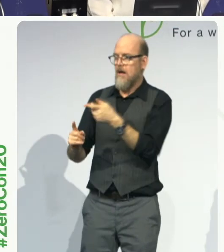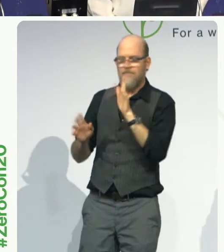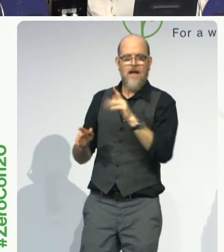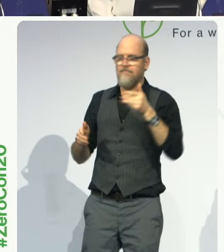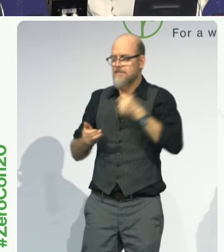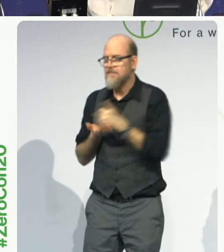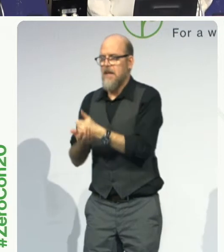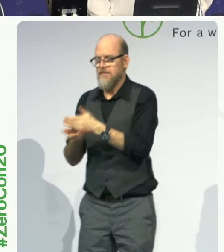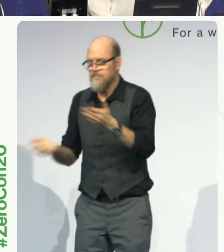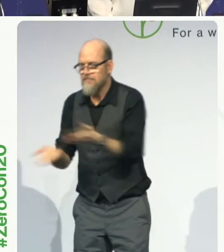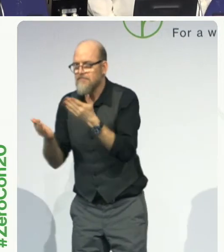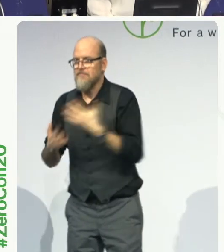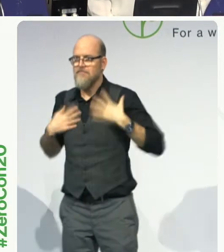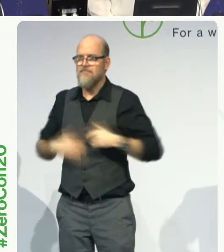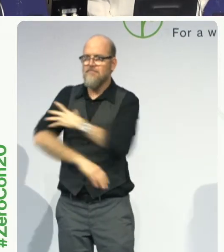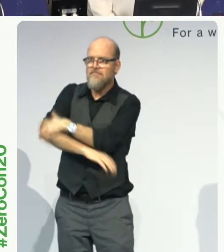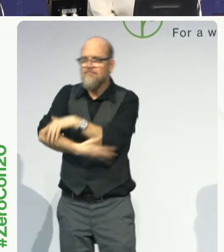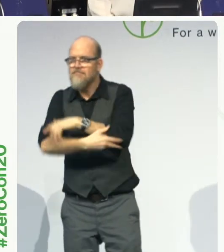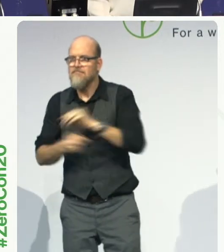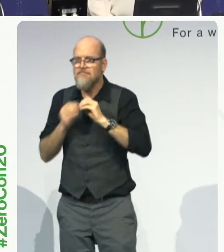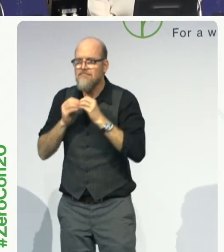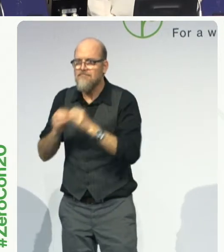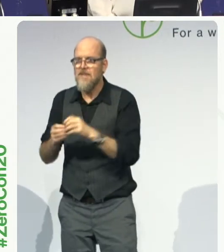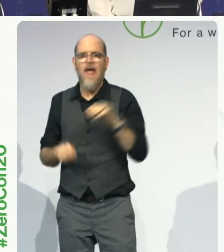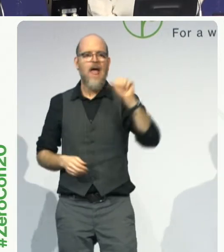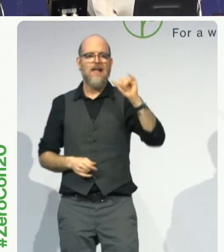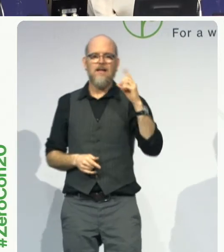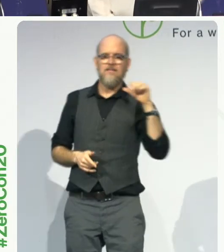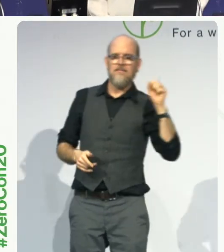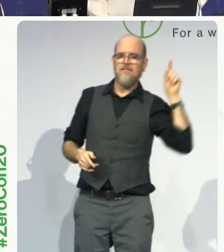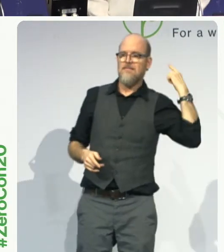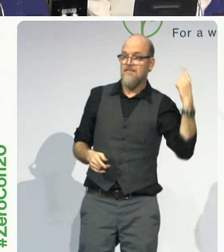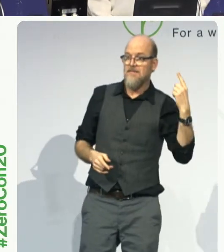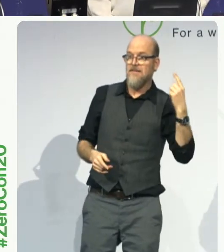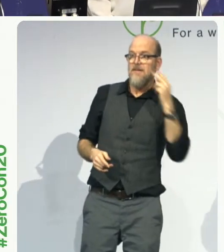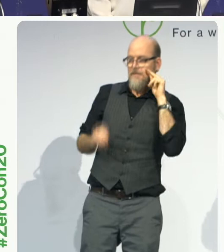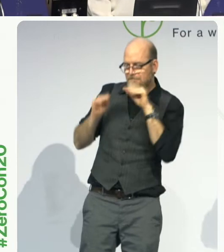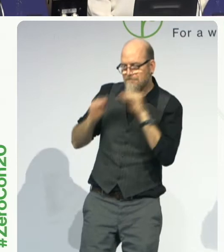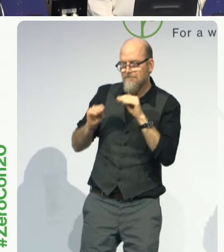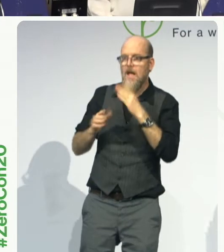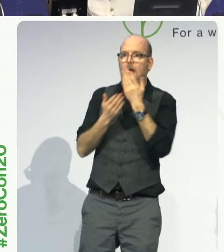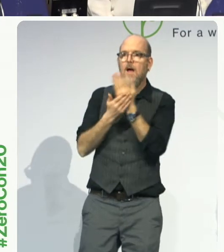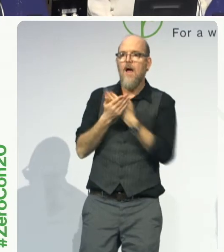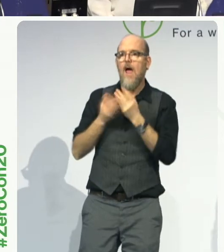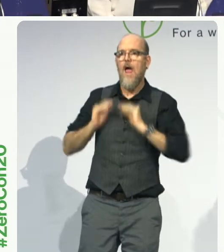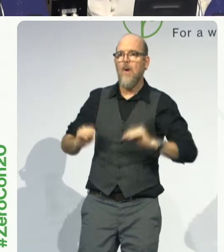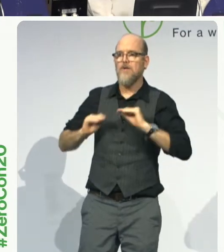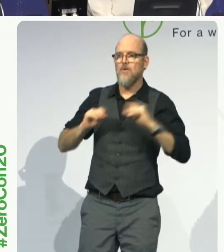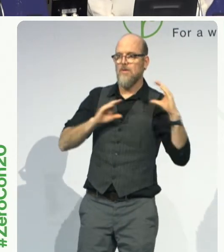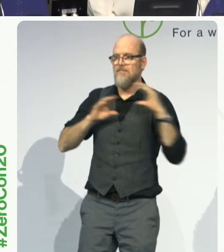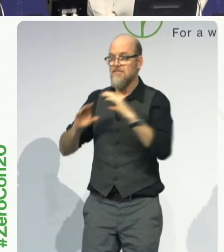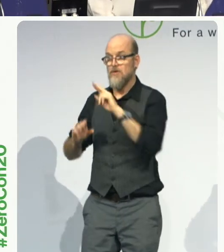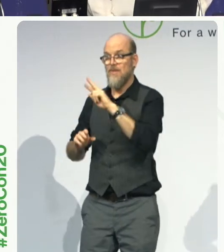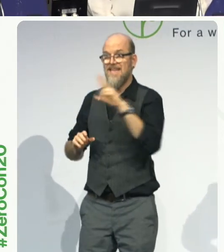ADISA also ensured that Salvador received an education. And at 23, he graduated from secondary school where he had studied